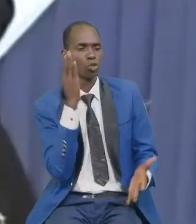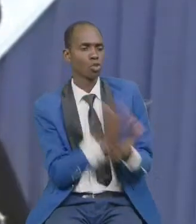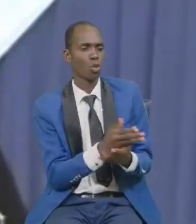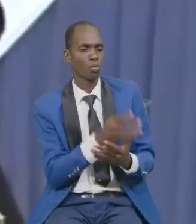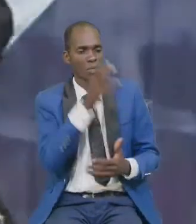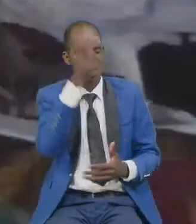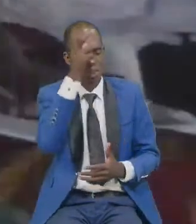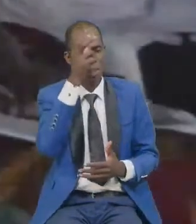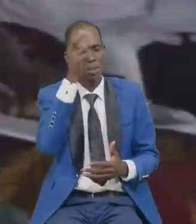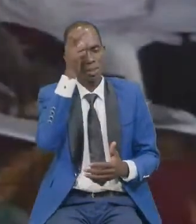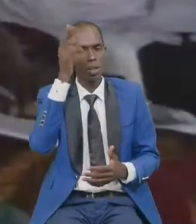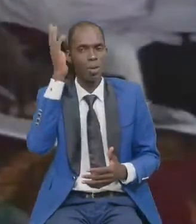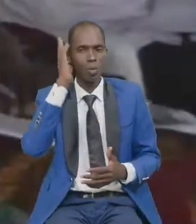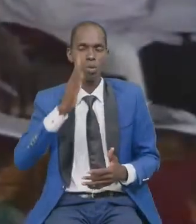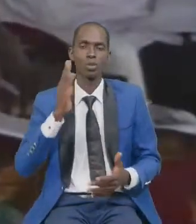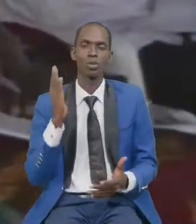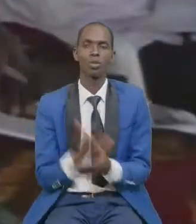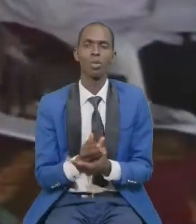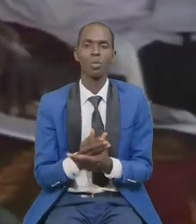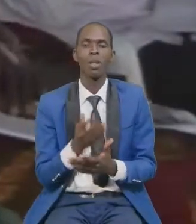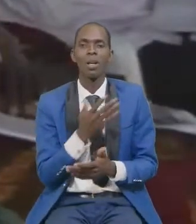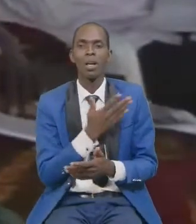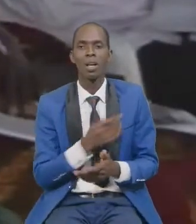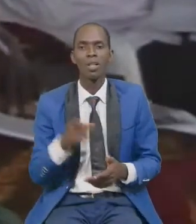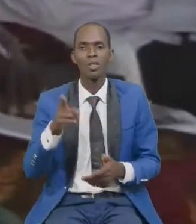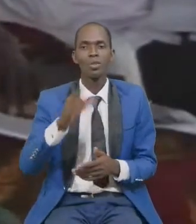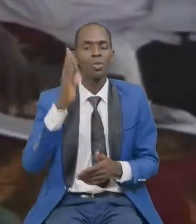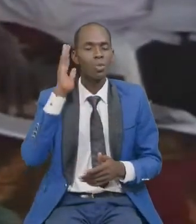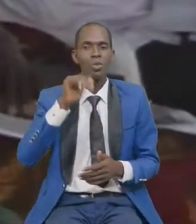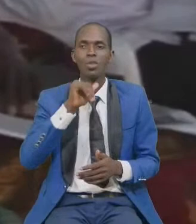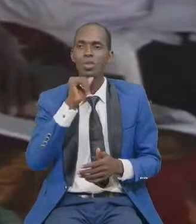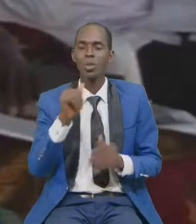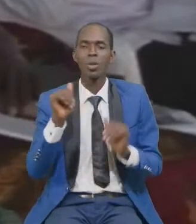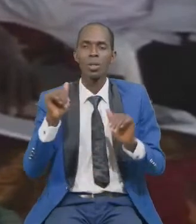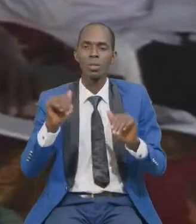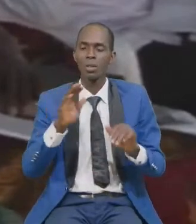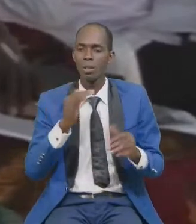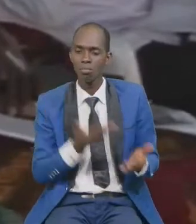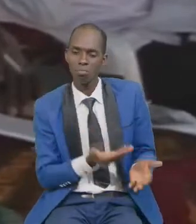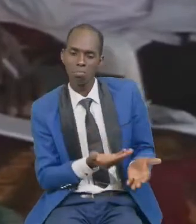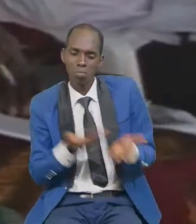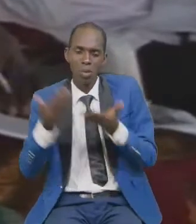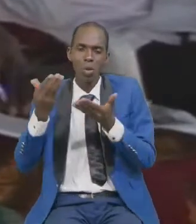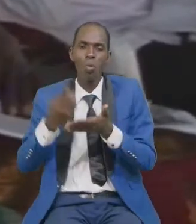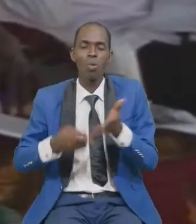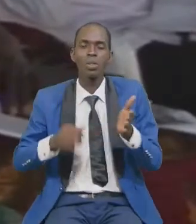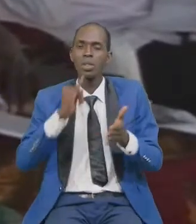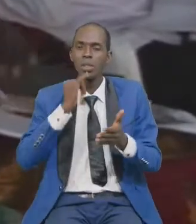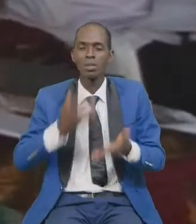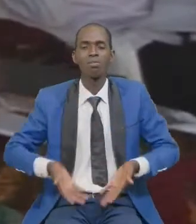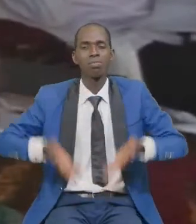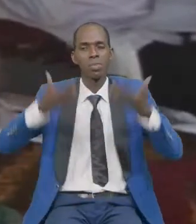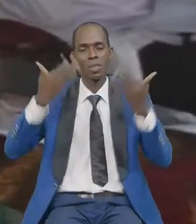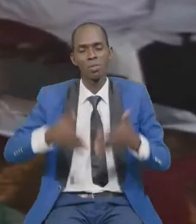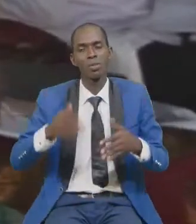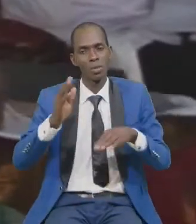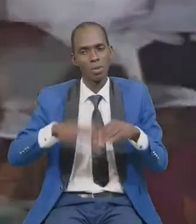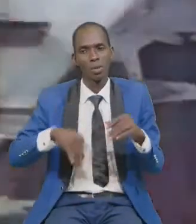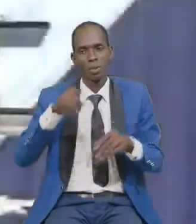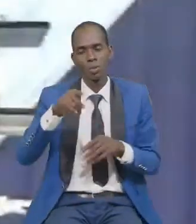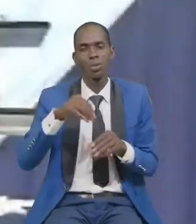stop. And you will not have to carry something that is too heavy for you in Jesus'